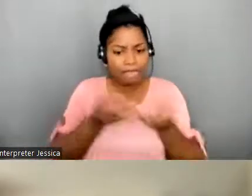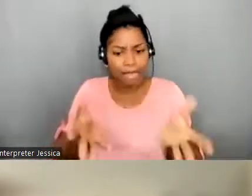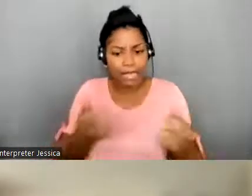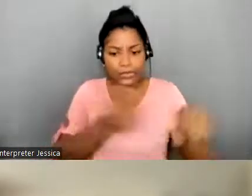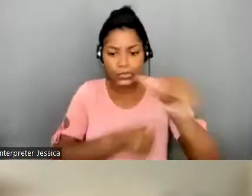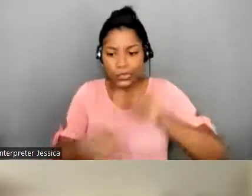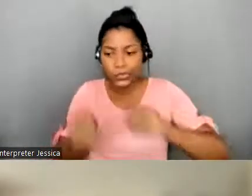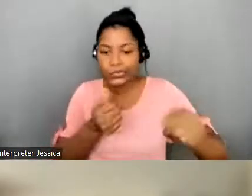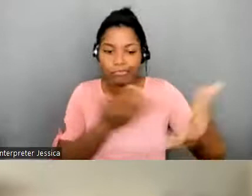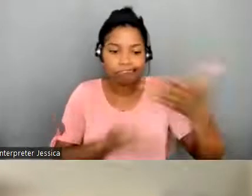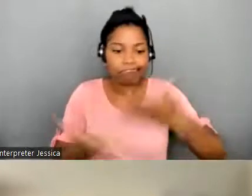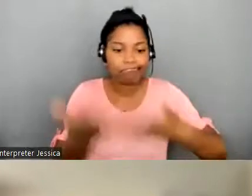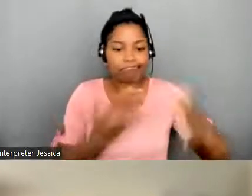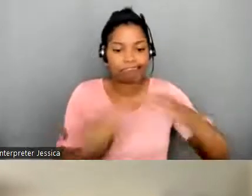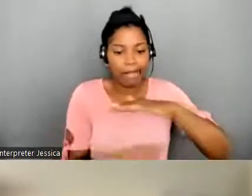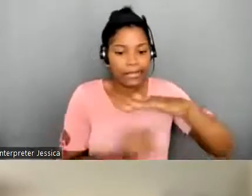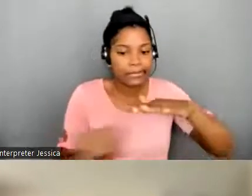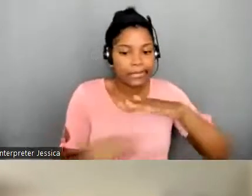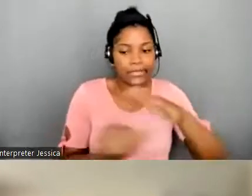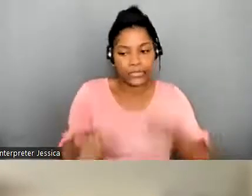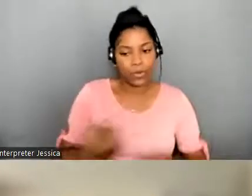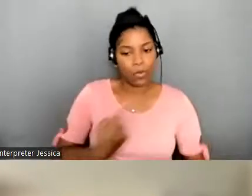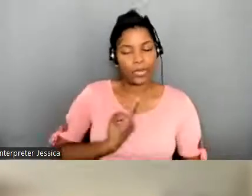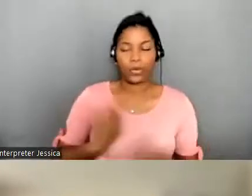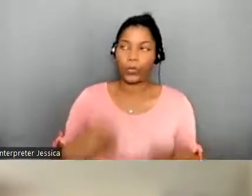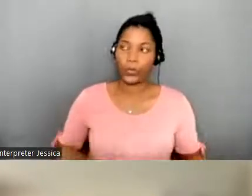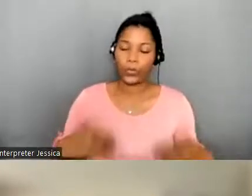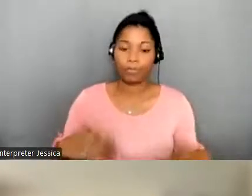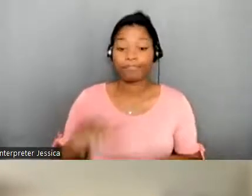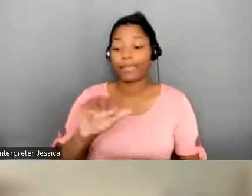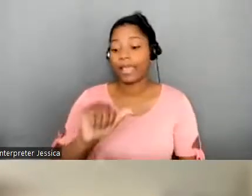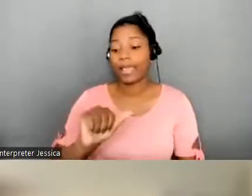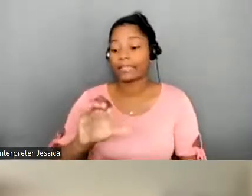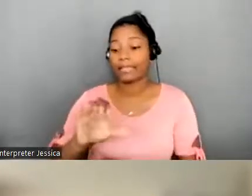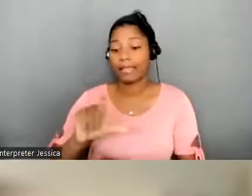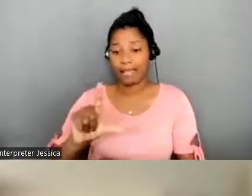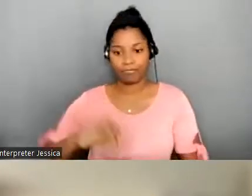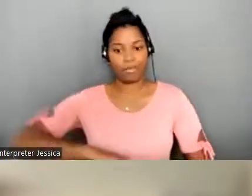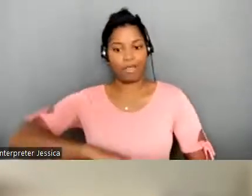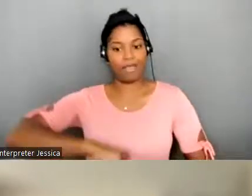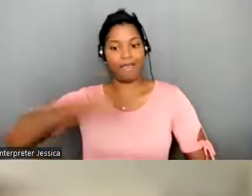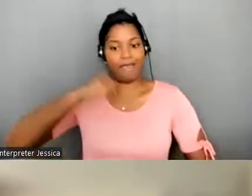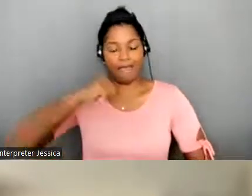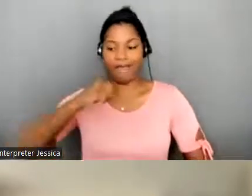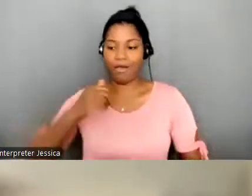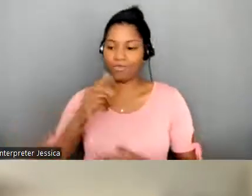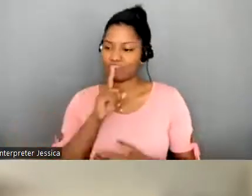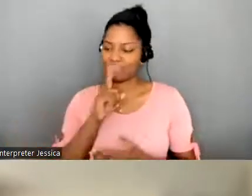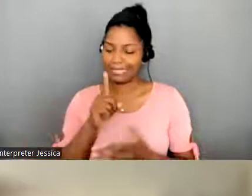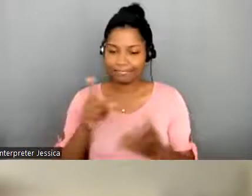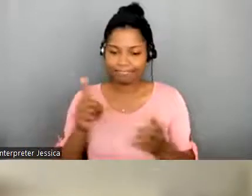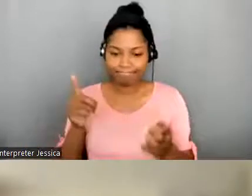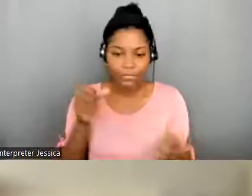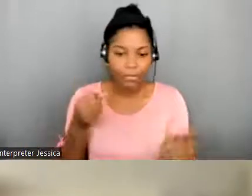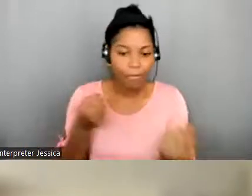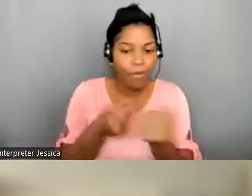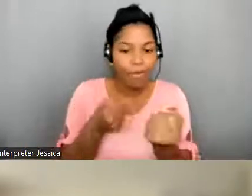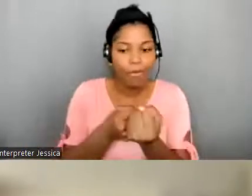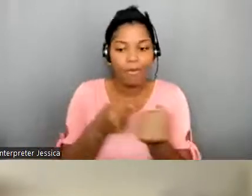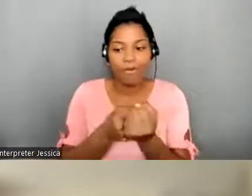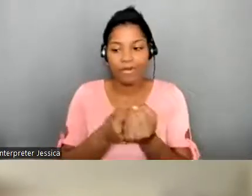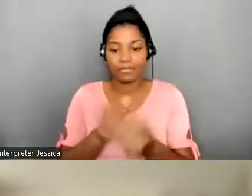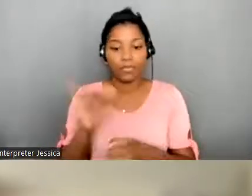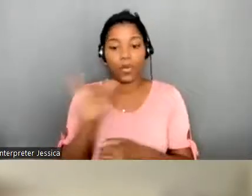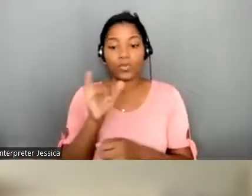social isolation and loneliness. ACL is proud to support the ENGAGED Resource Center, the Commit to Connect